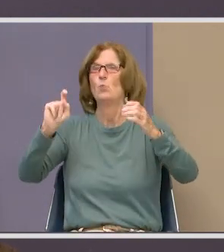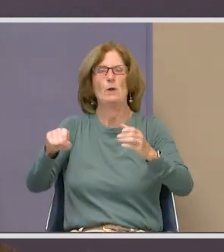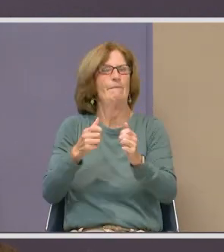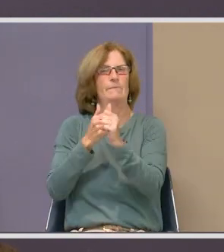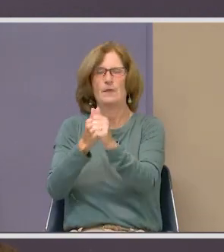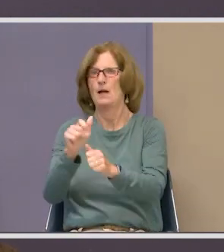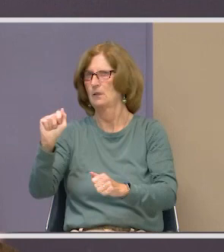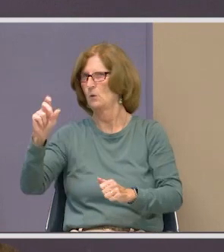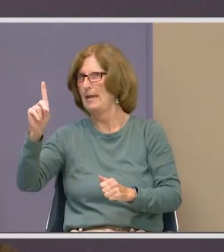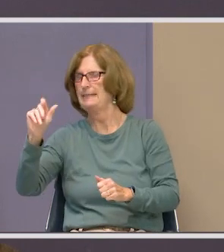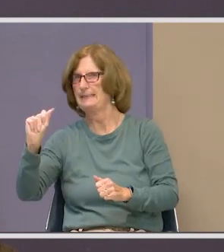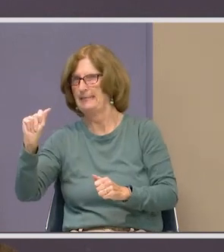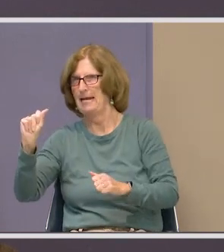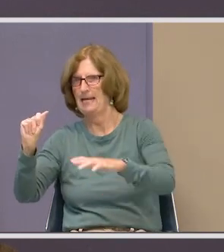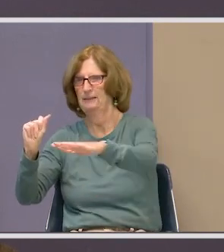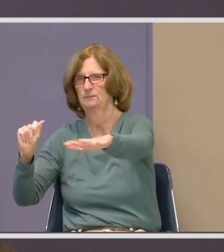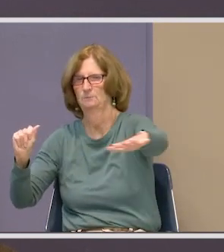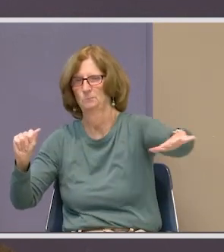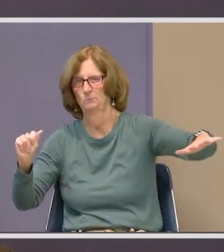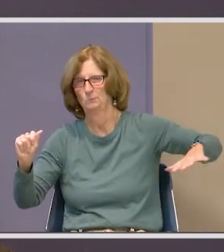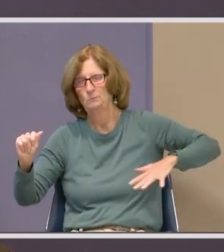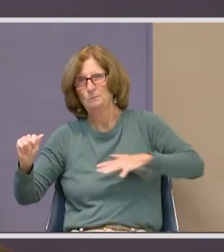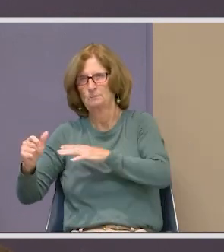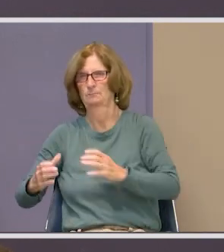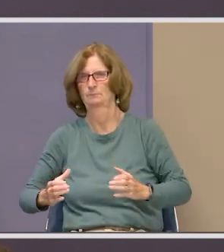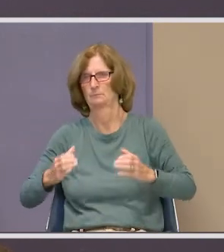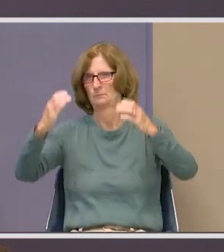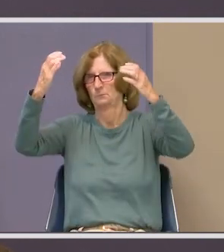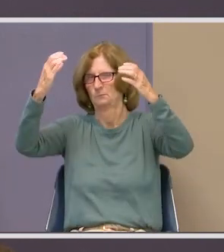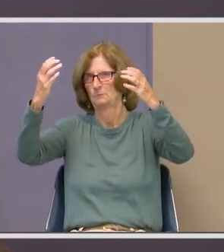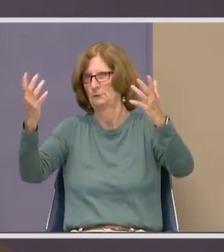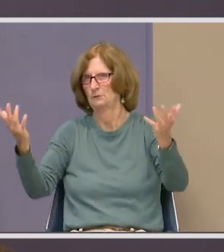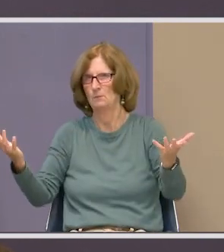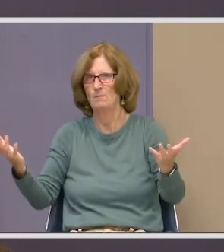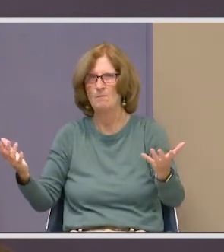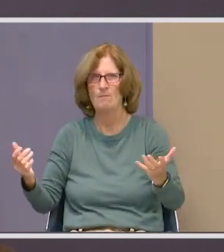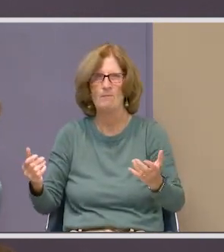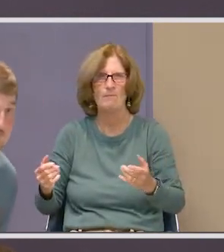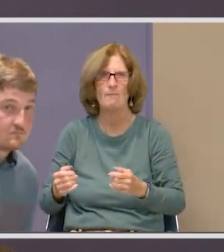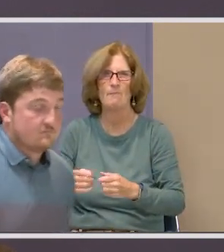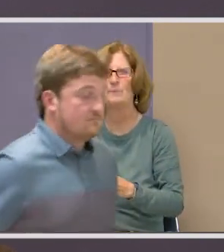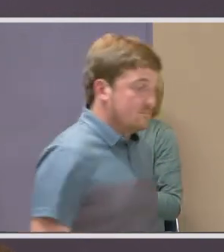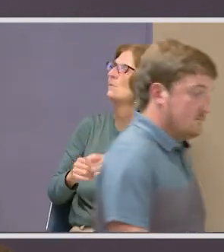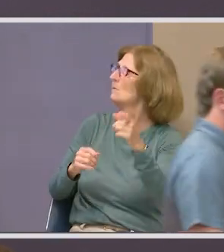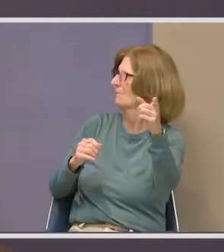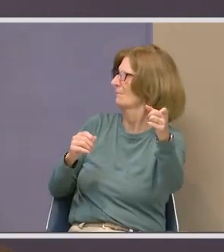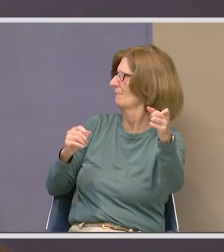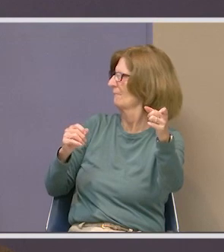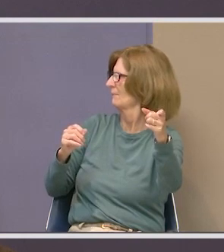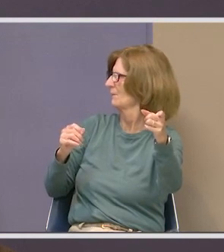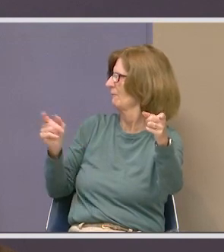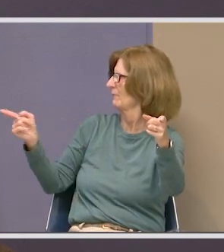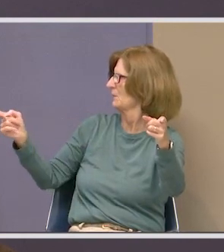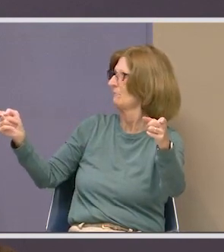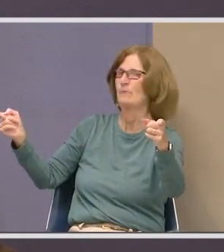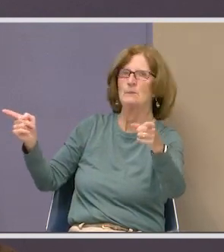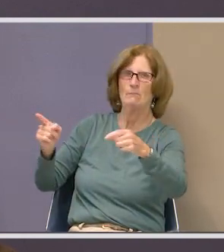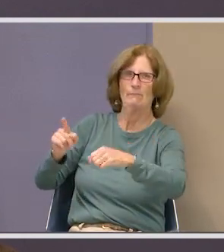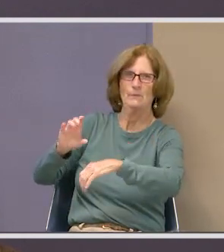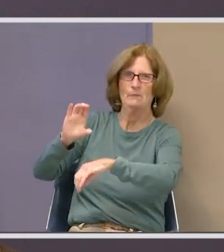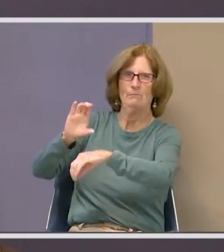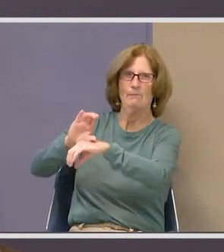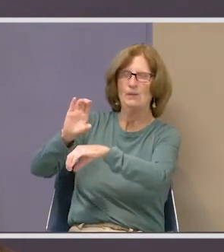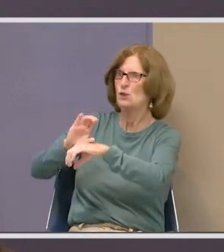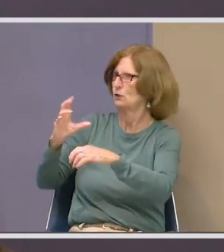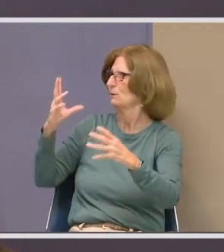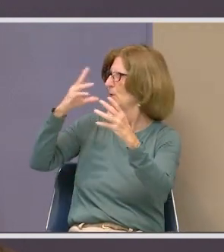ADA and utility conflicts are the two considerations. And not aesthetics. I mean, the steps to the church are beautiful. I would hate, I don't